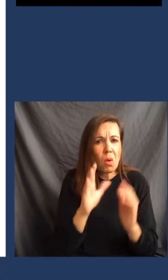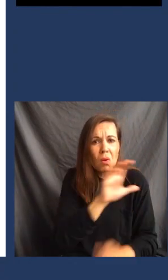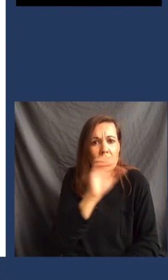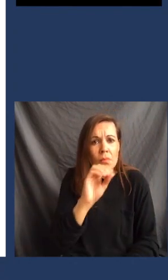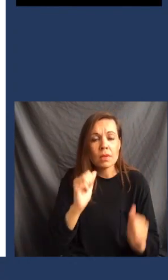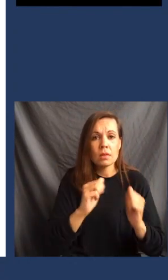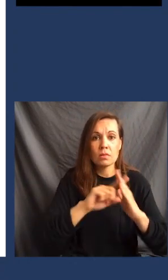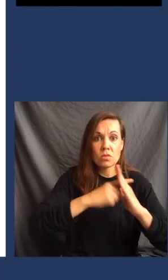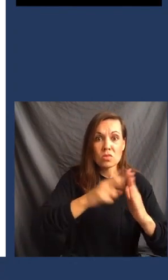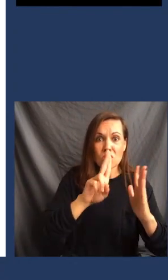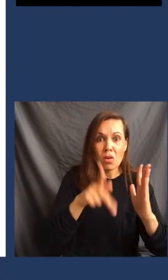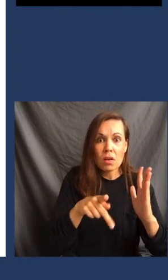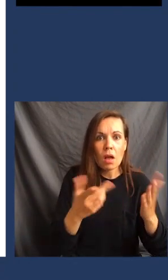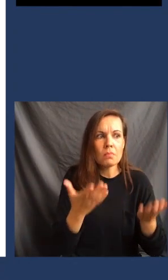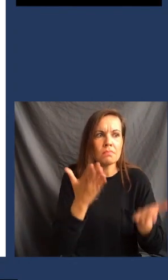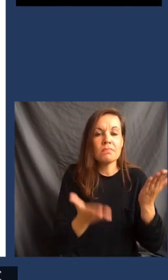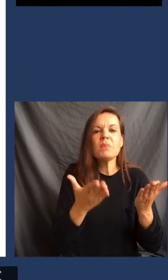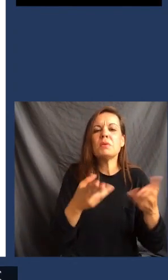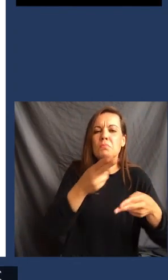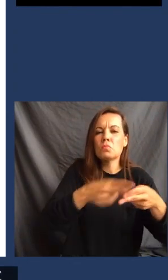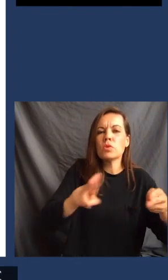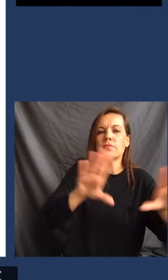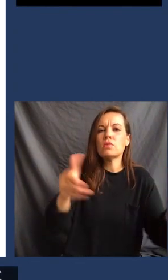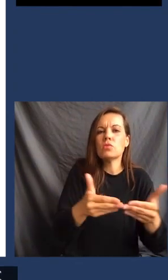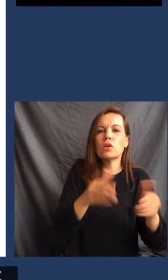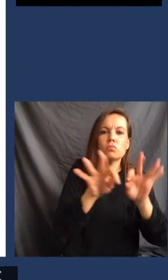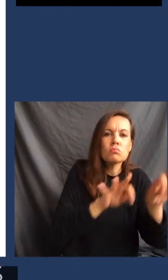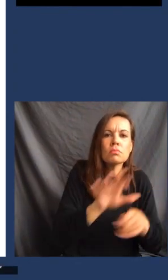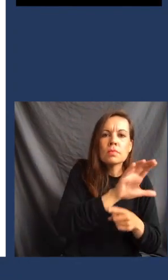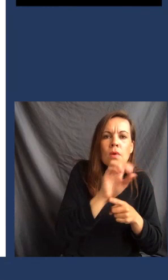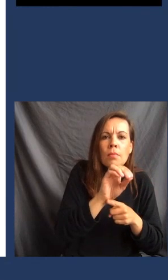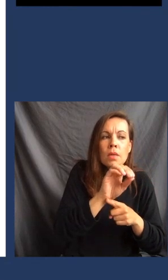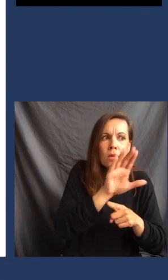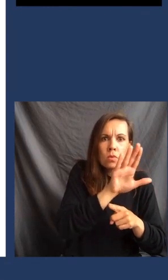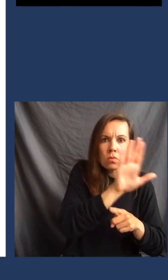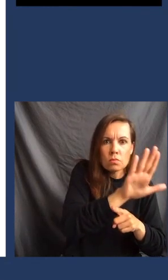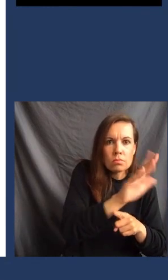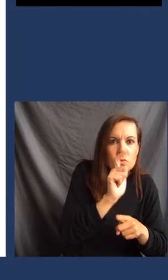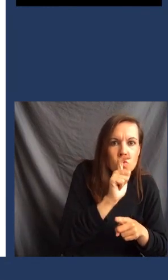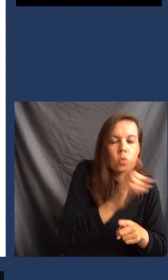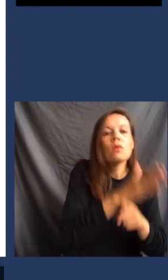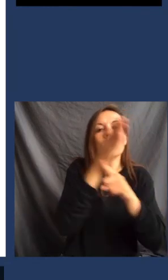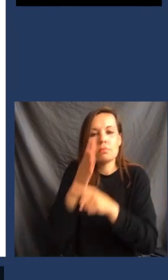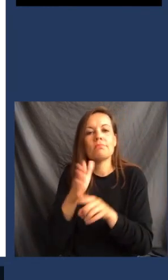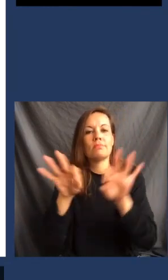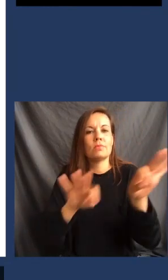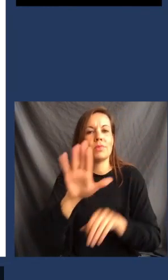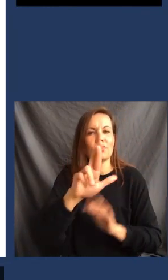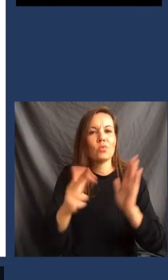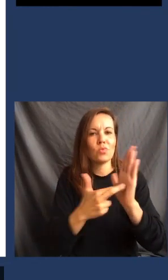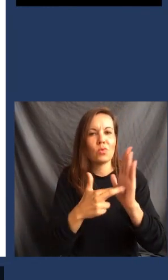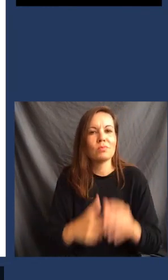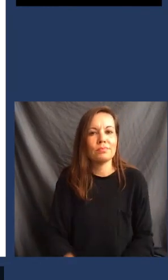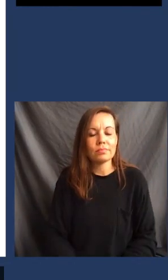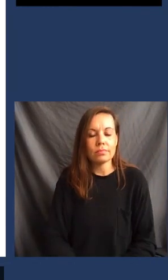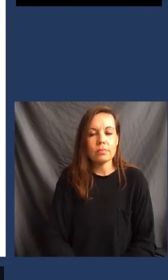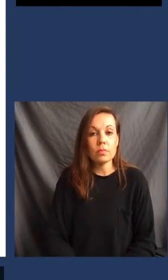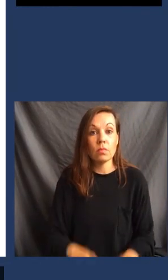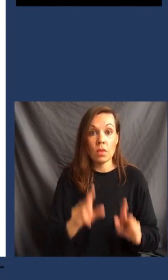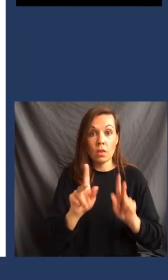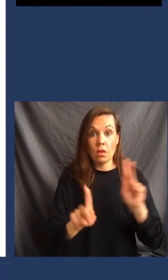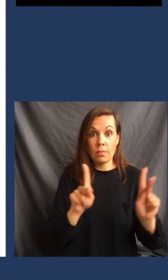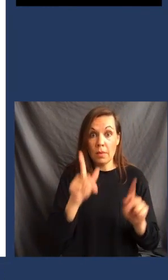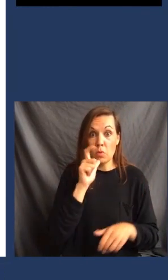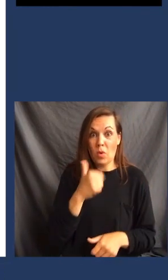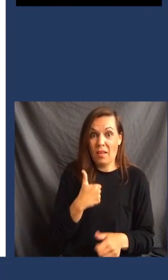want to include a brief introduction to the company before detailing your experience. Members with an up-to-date